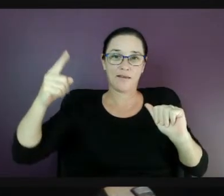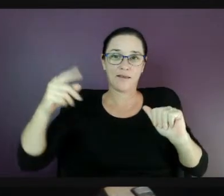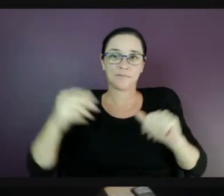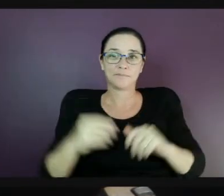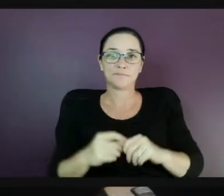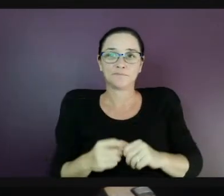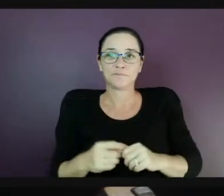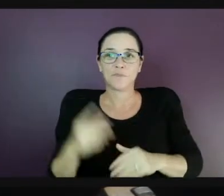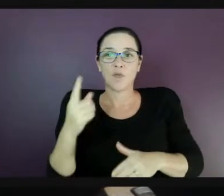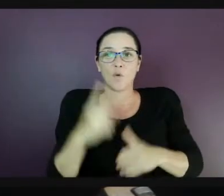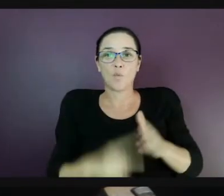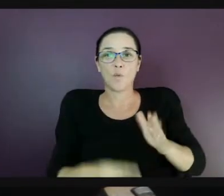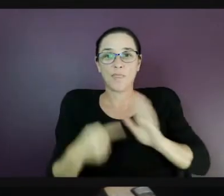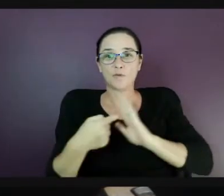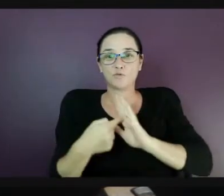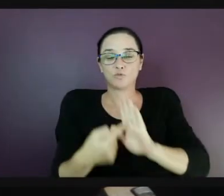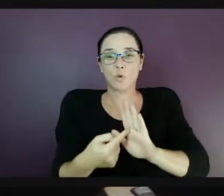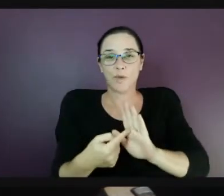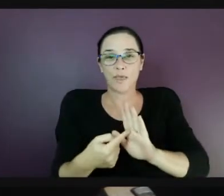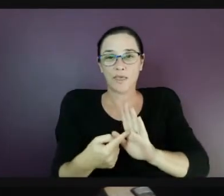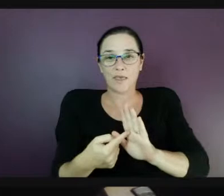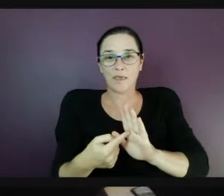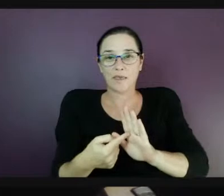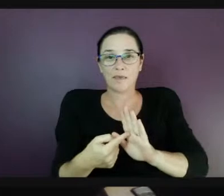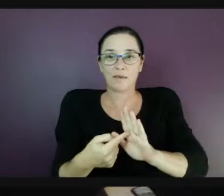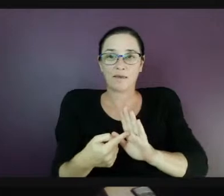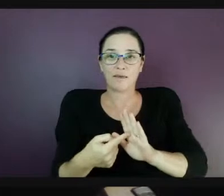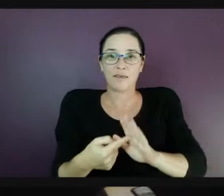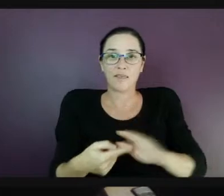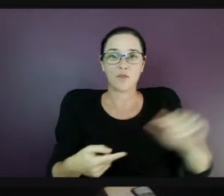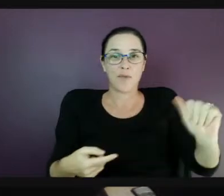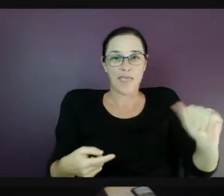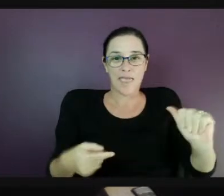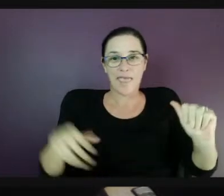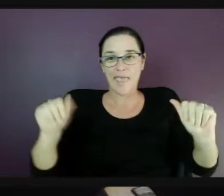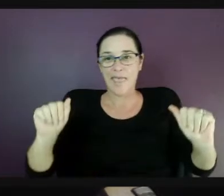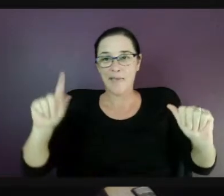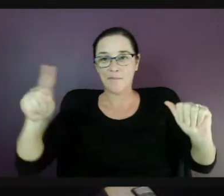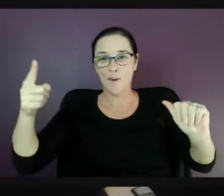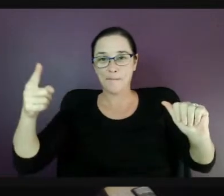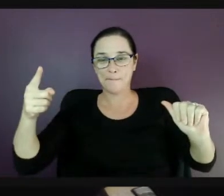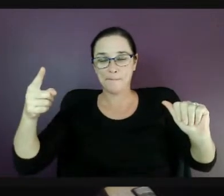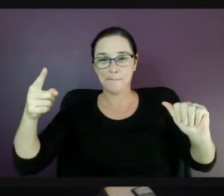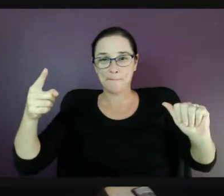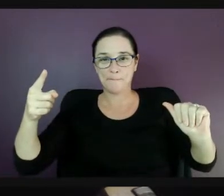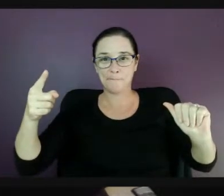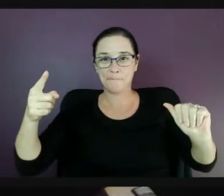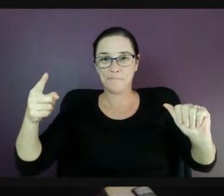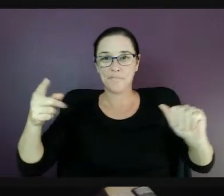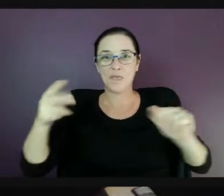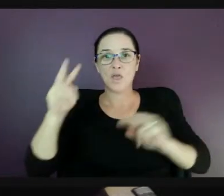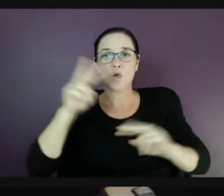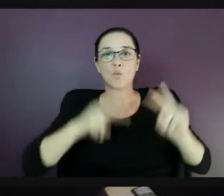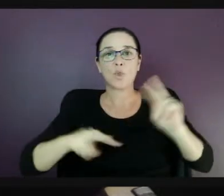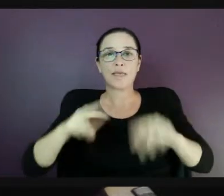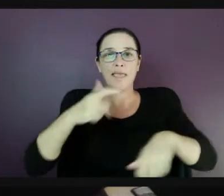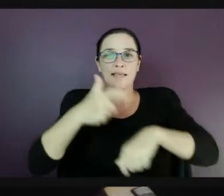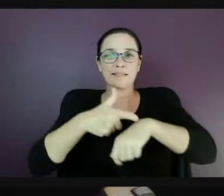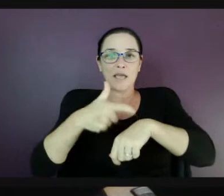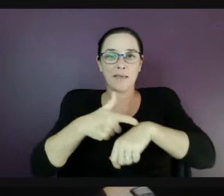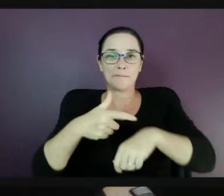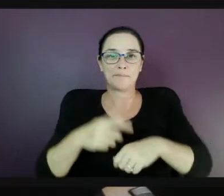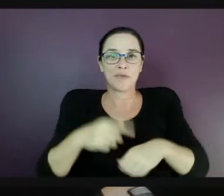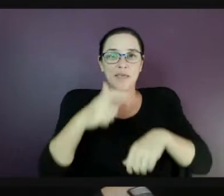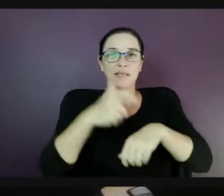And what they're showing you, there is an A prime. And we're going to look at time. So time starts at the top